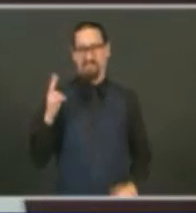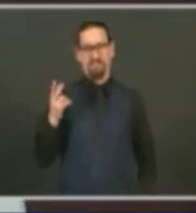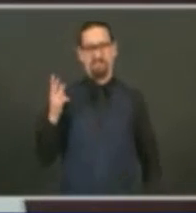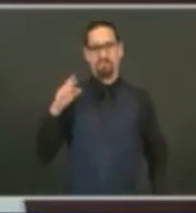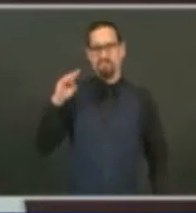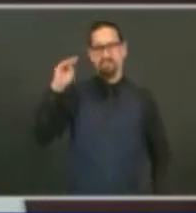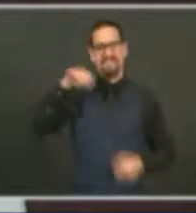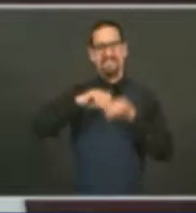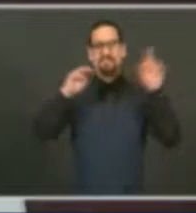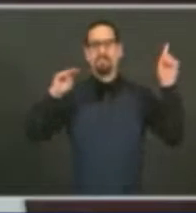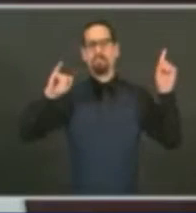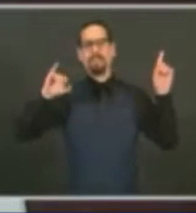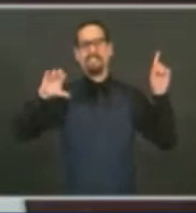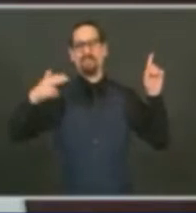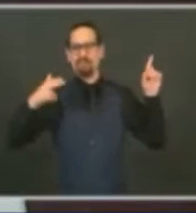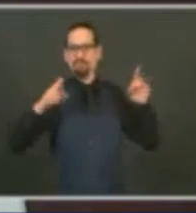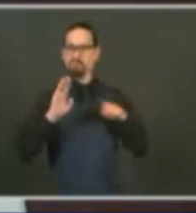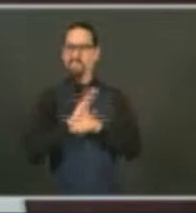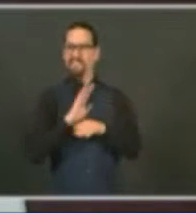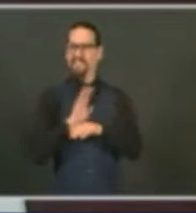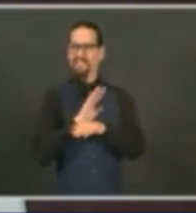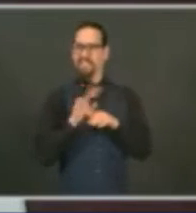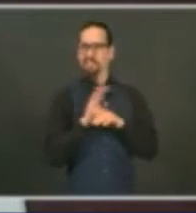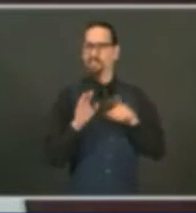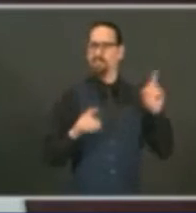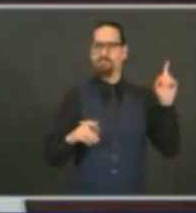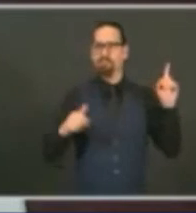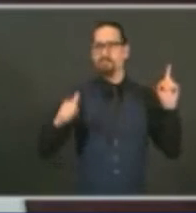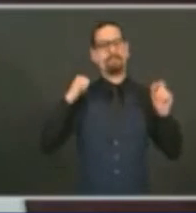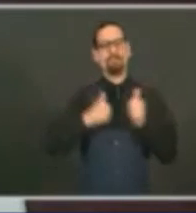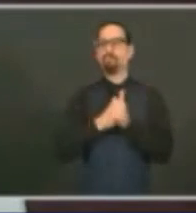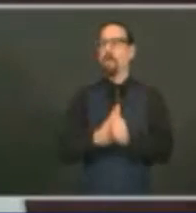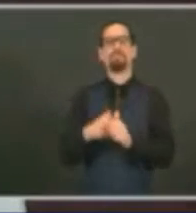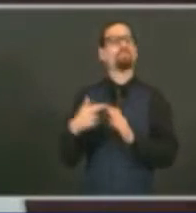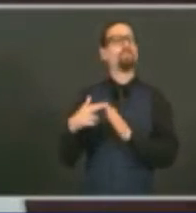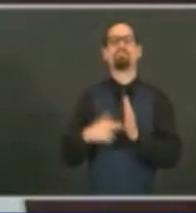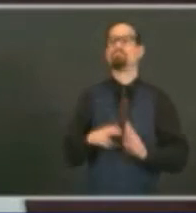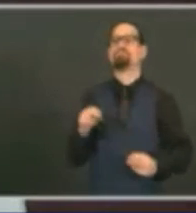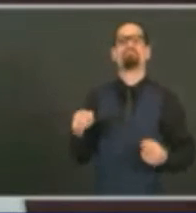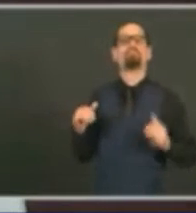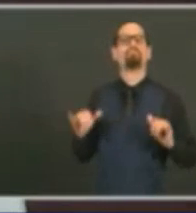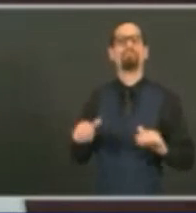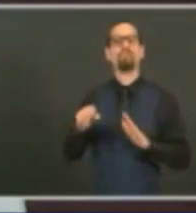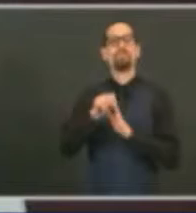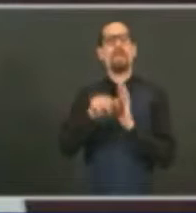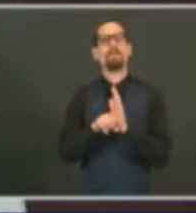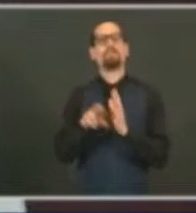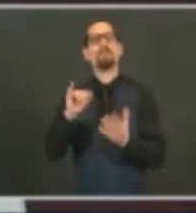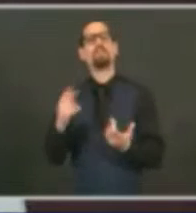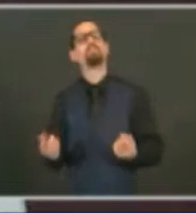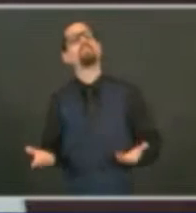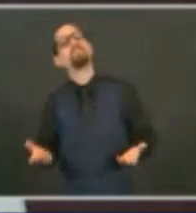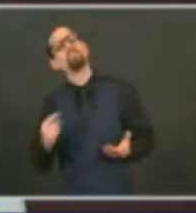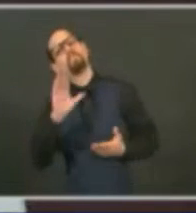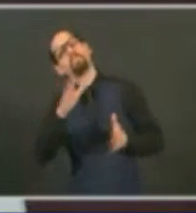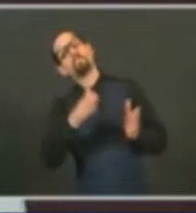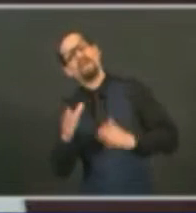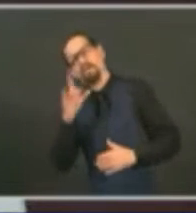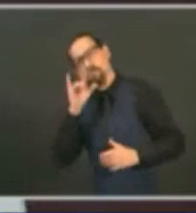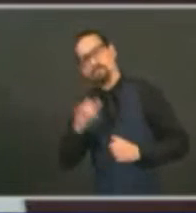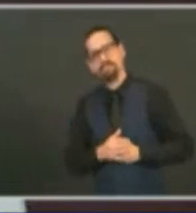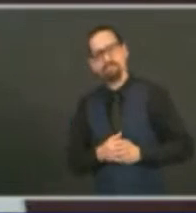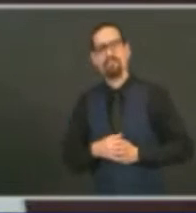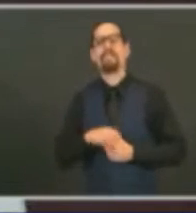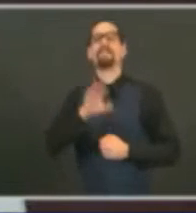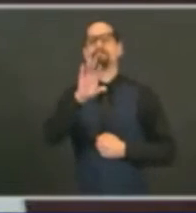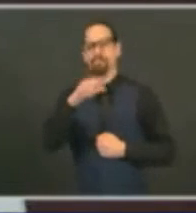who, faced with extinction, simply refused to comply? We have a set of rules that are in place. They